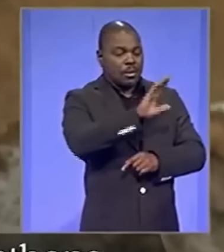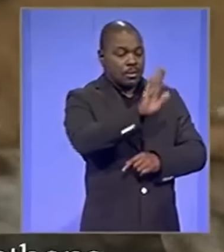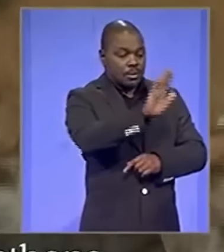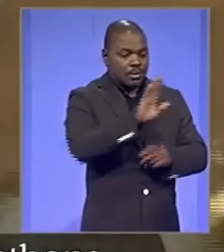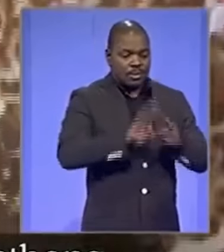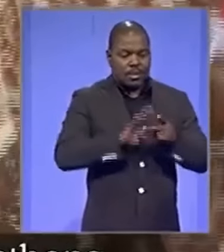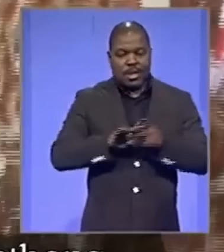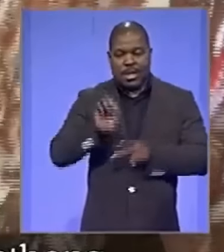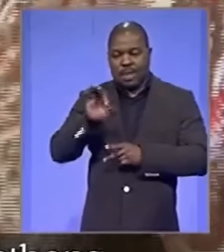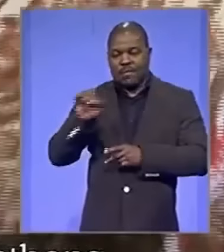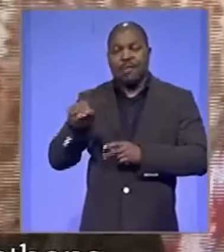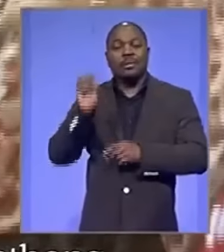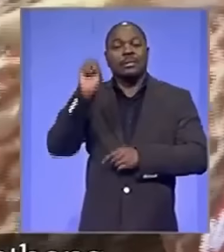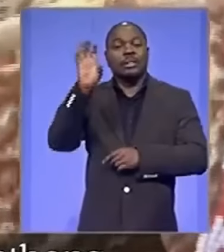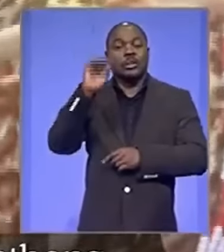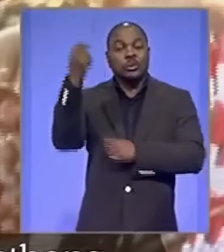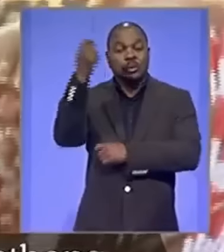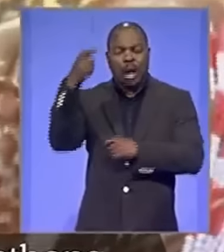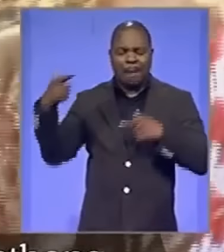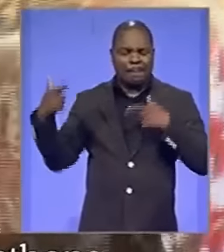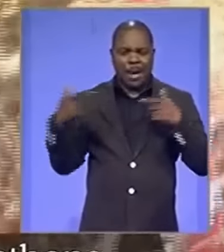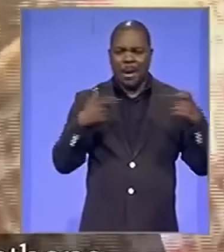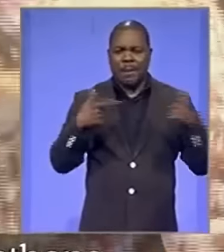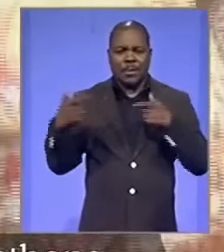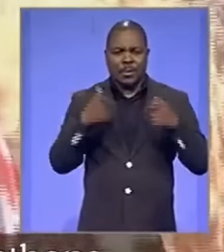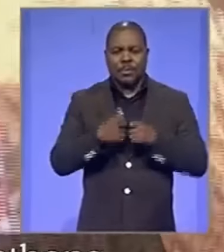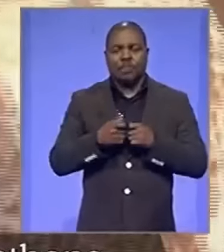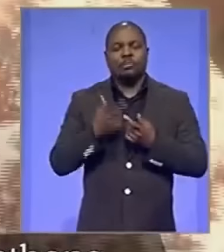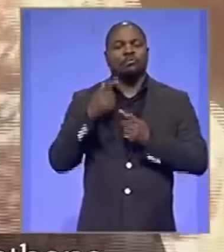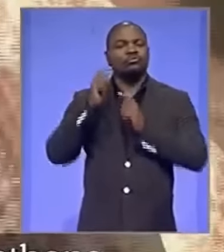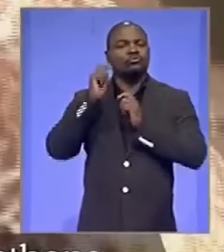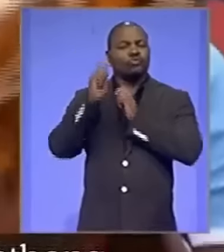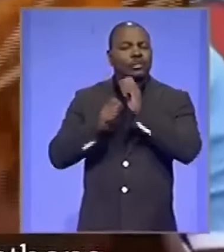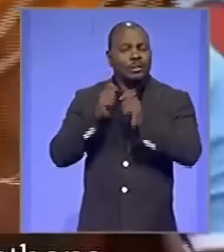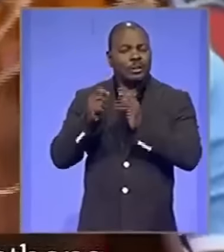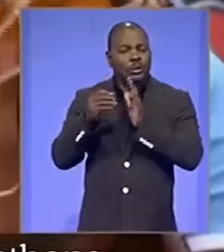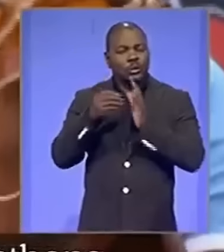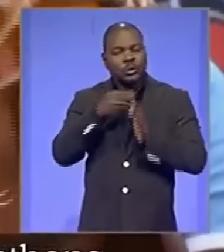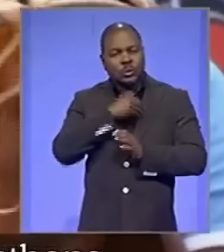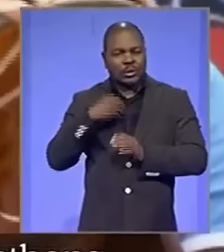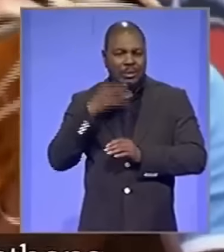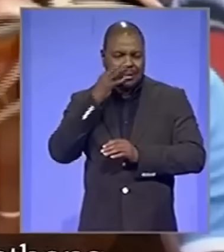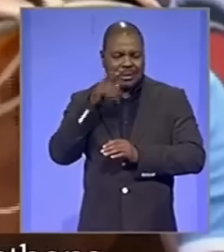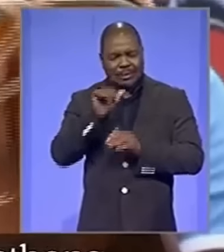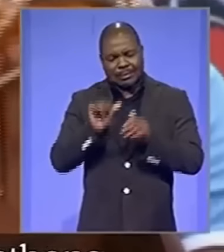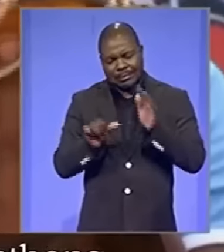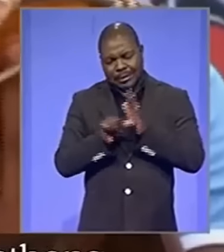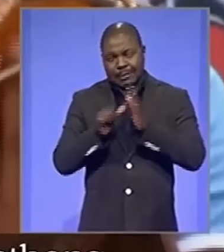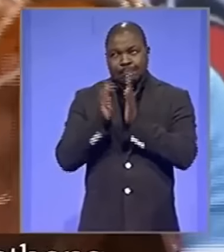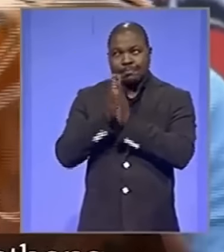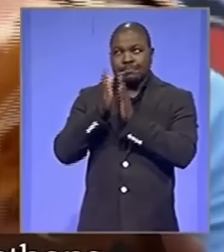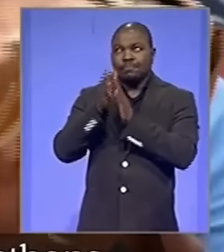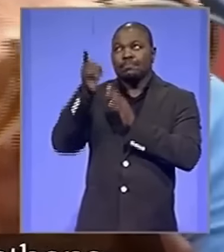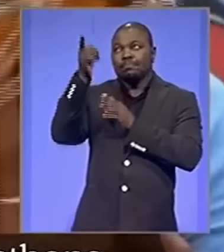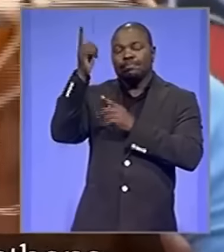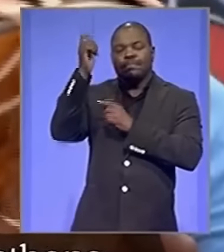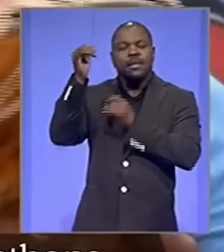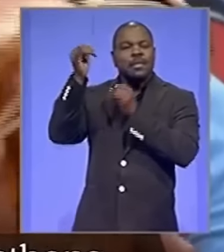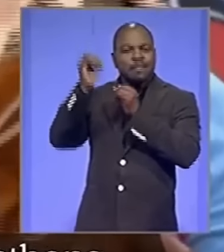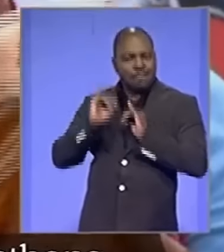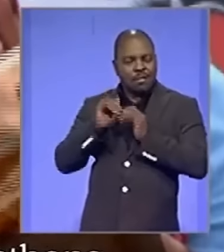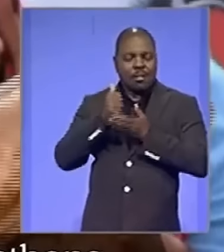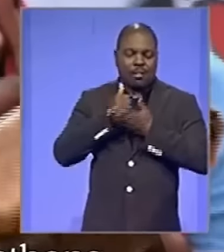ka sešego. Bjale dingaka tsa setso di re go botlhokwa go gopela badimo go netefatsa khutso nakong ya dikgetho. Ba bolela gore se se tla